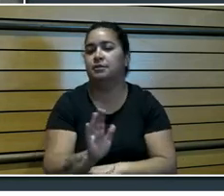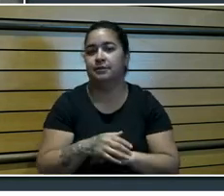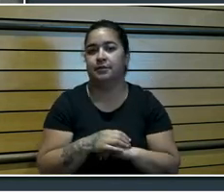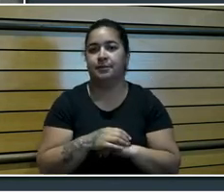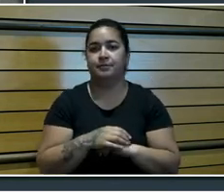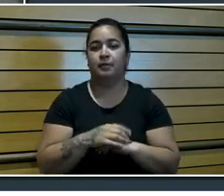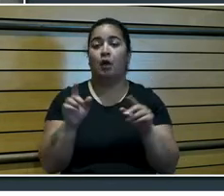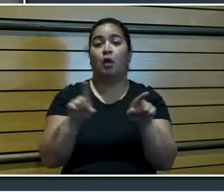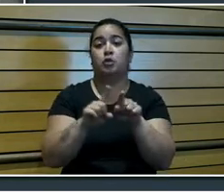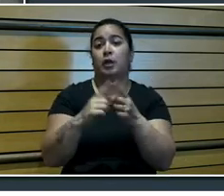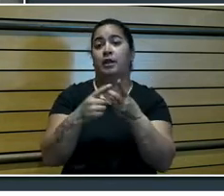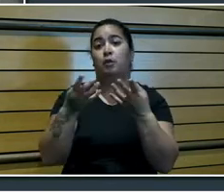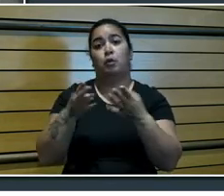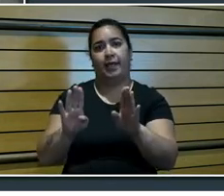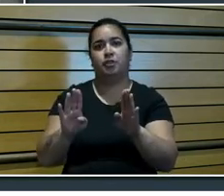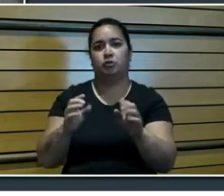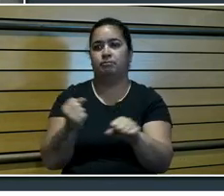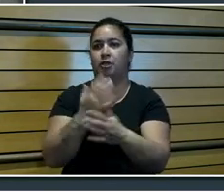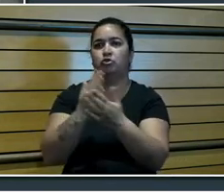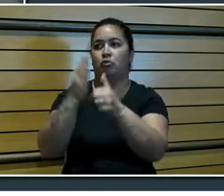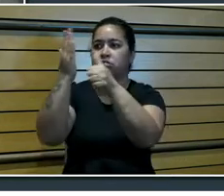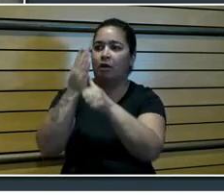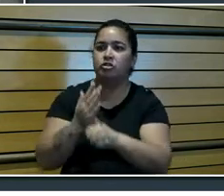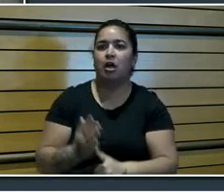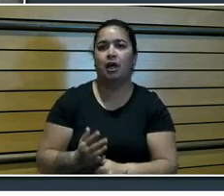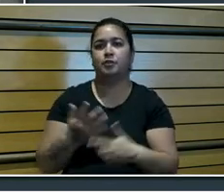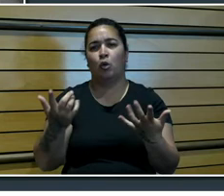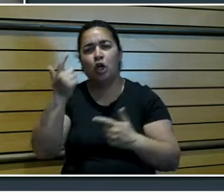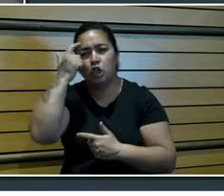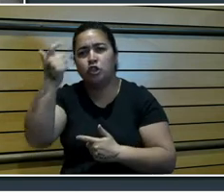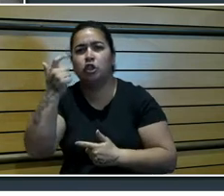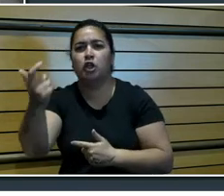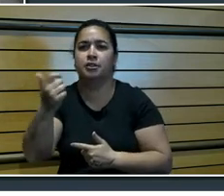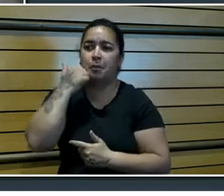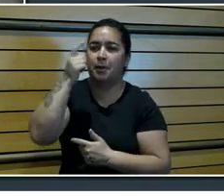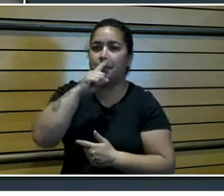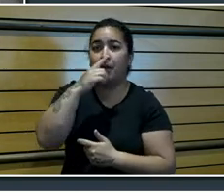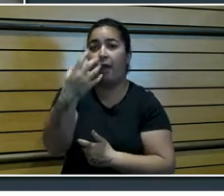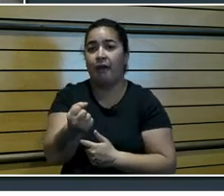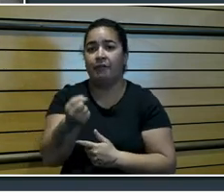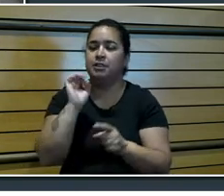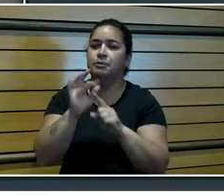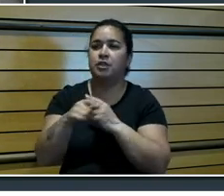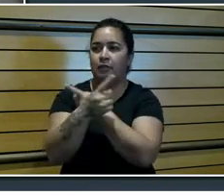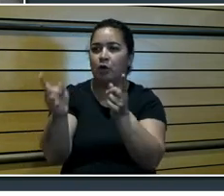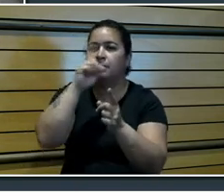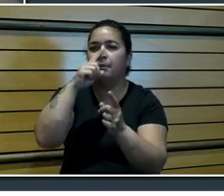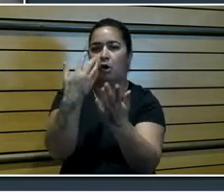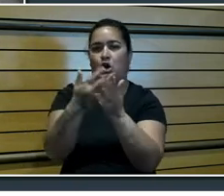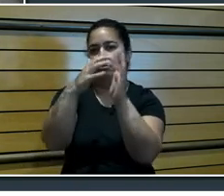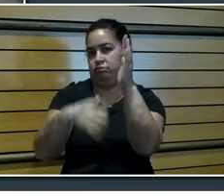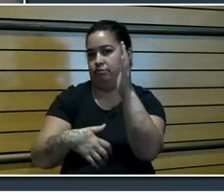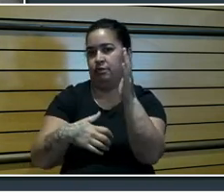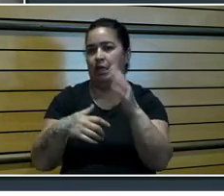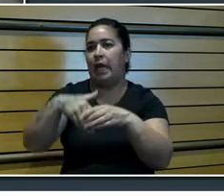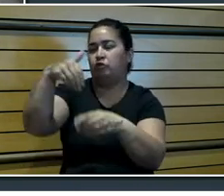for issues of priority, concerns or interests to Māori on the Māori electoral roll to be brought more directly to the council's table and attention.